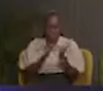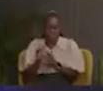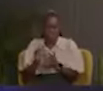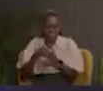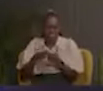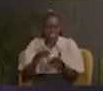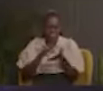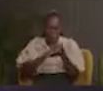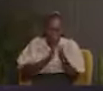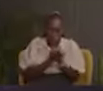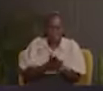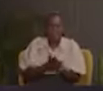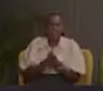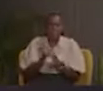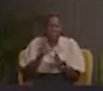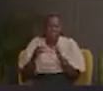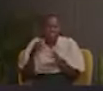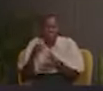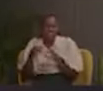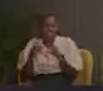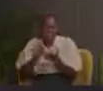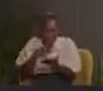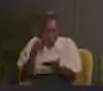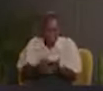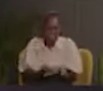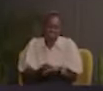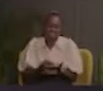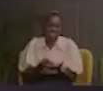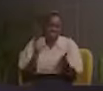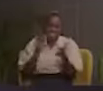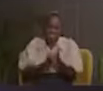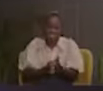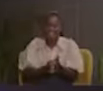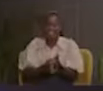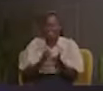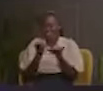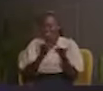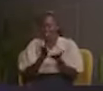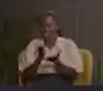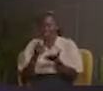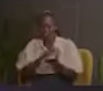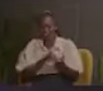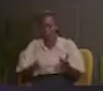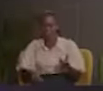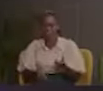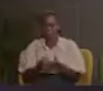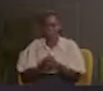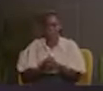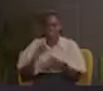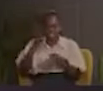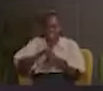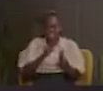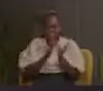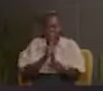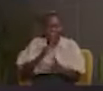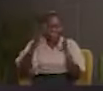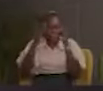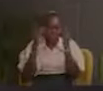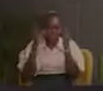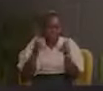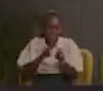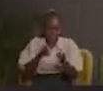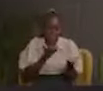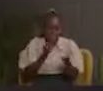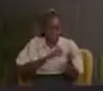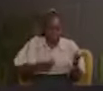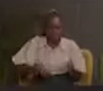the consolation and it becomes the evidence that serving the Lord pays. In the Christian experience of serving the Lord, you can